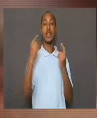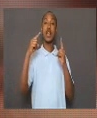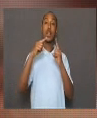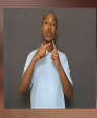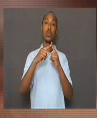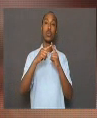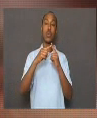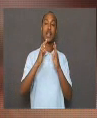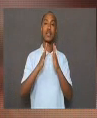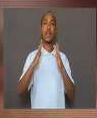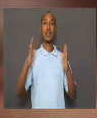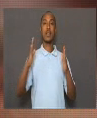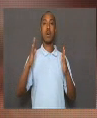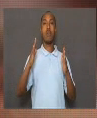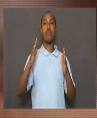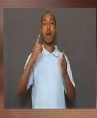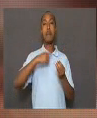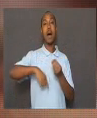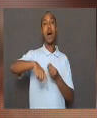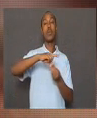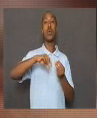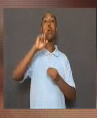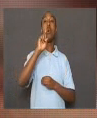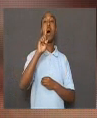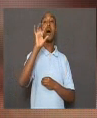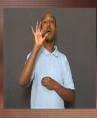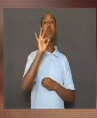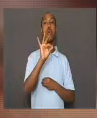the extent of about